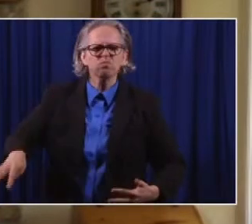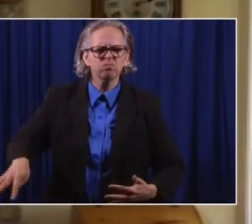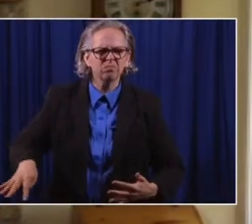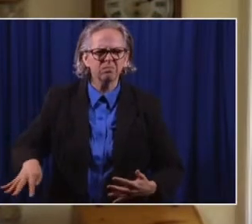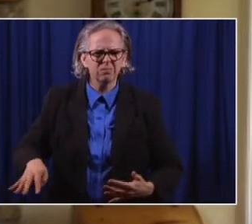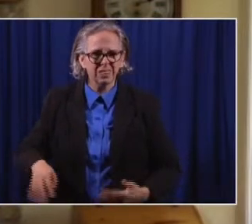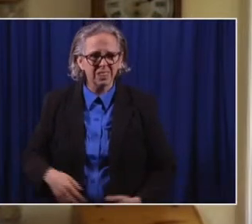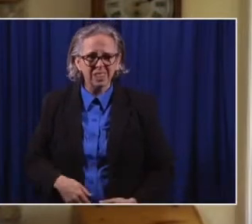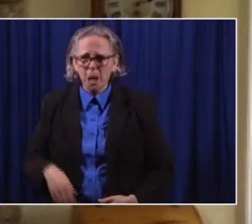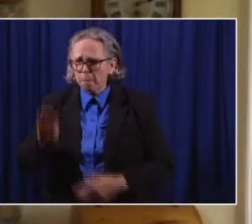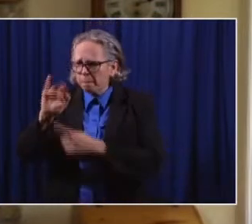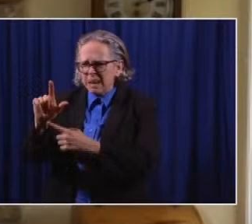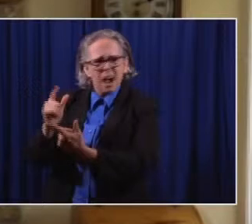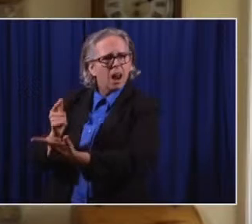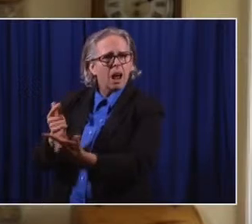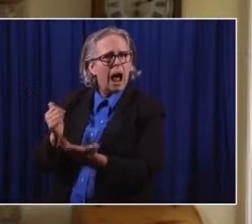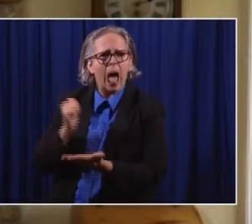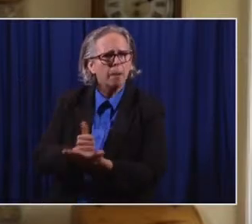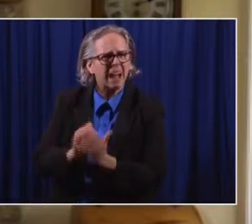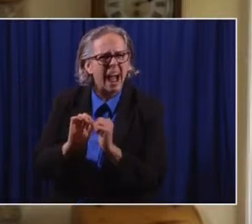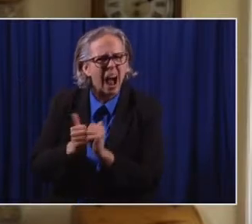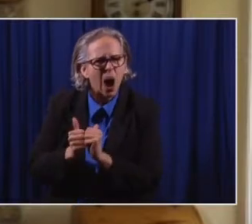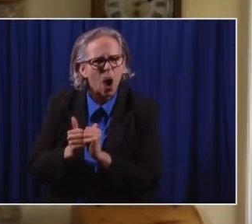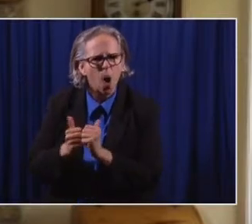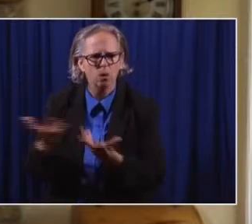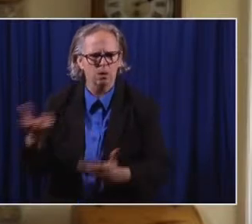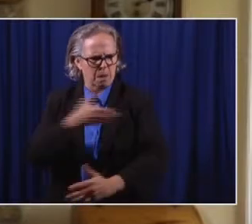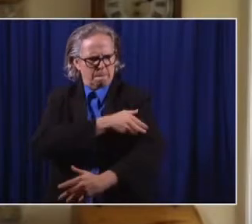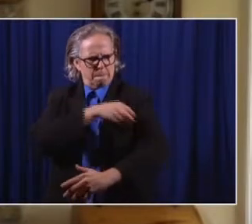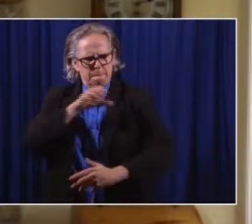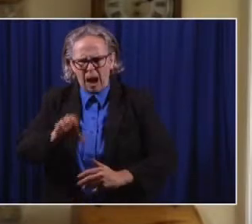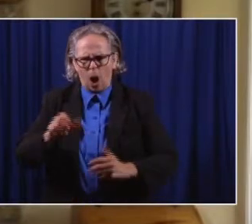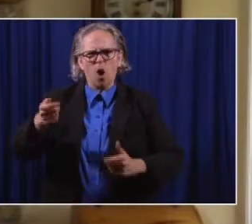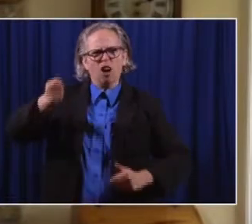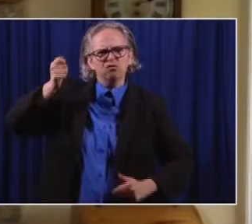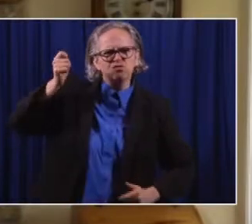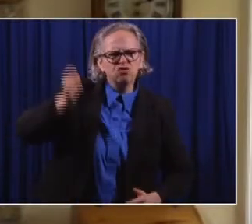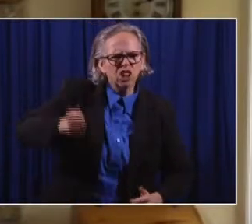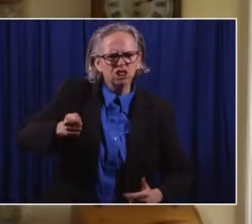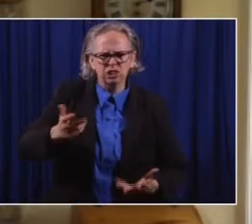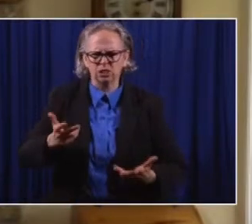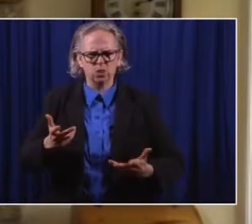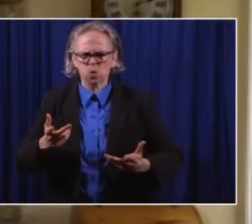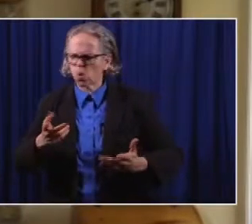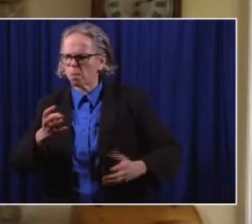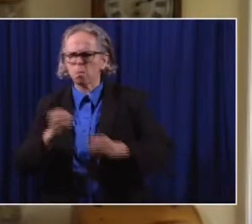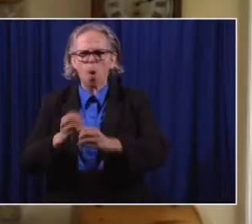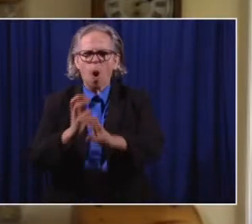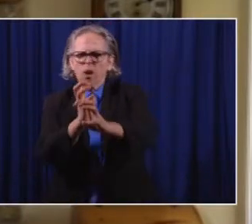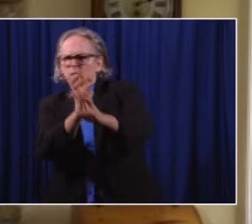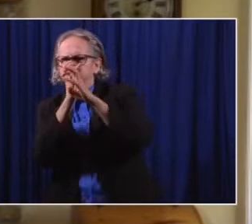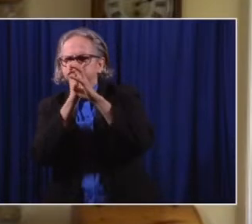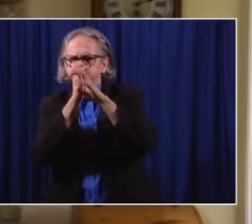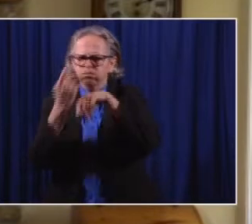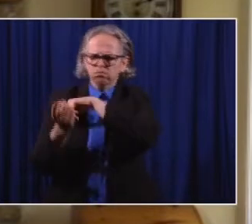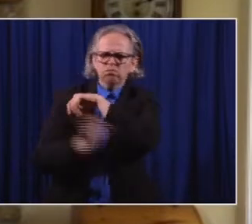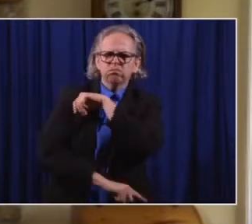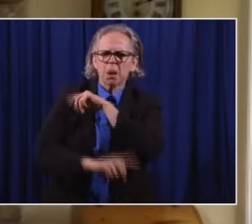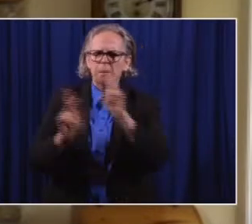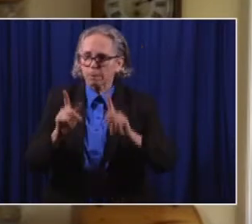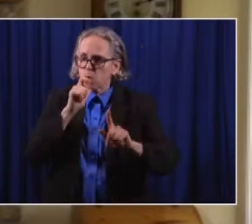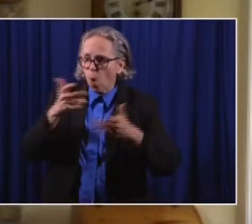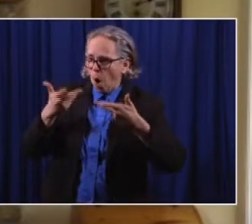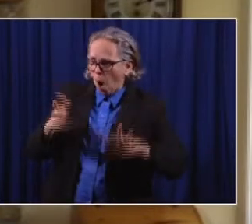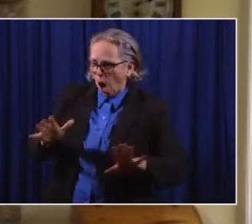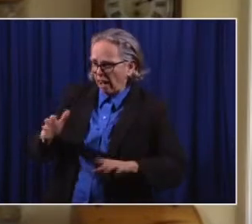will toughen penalties for this group of people who are breaking the law by having a weapon, the people who are most likely to use